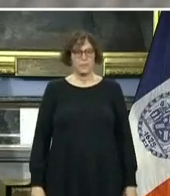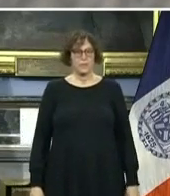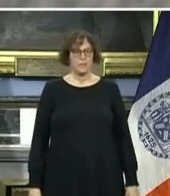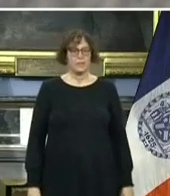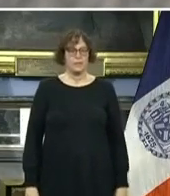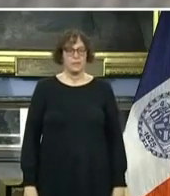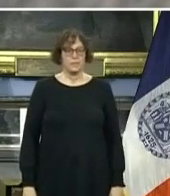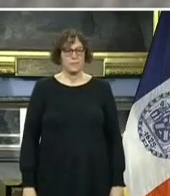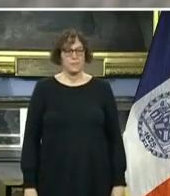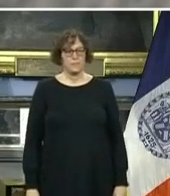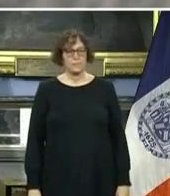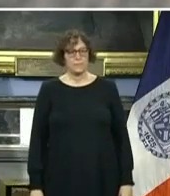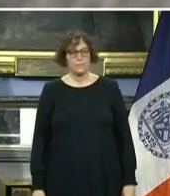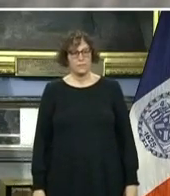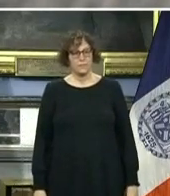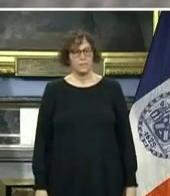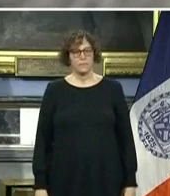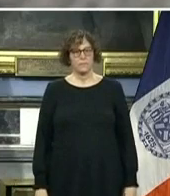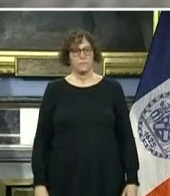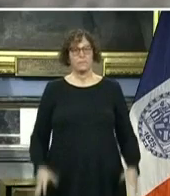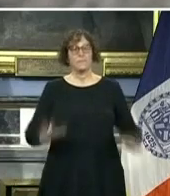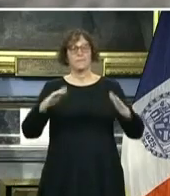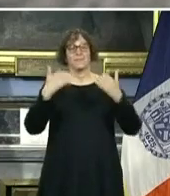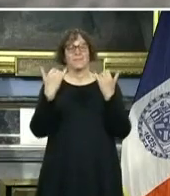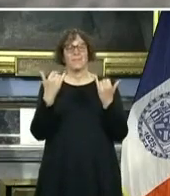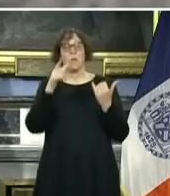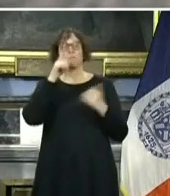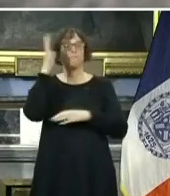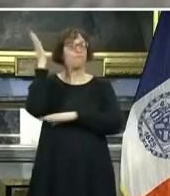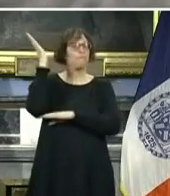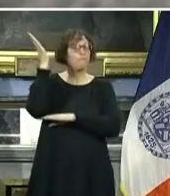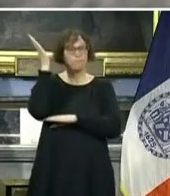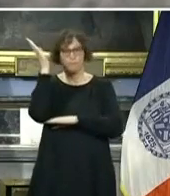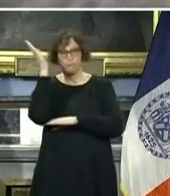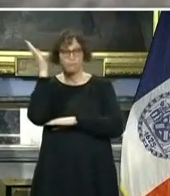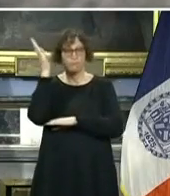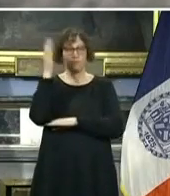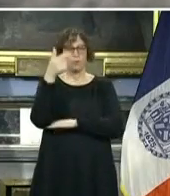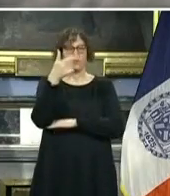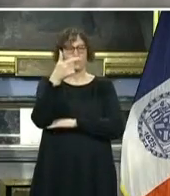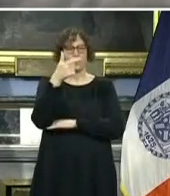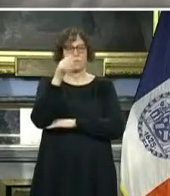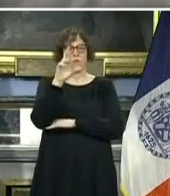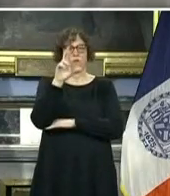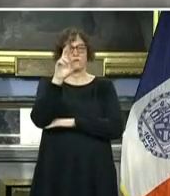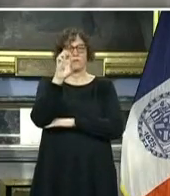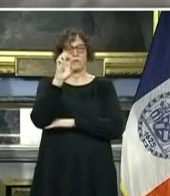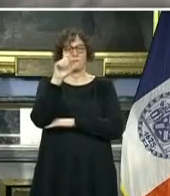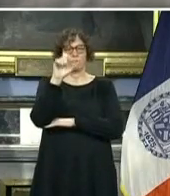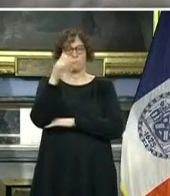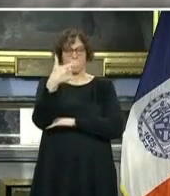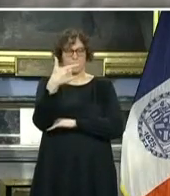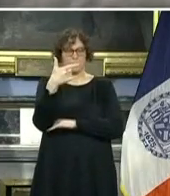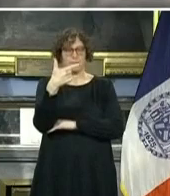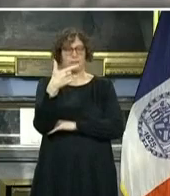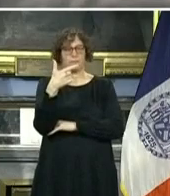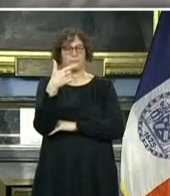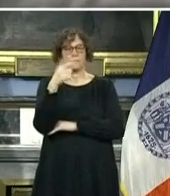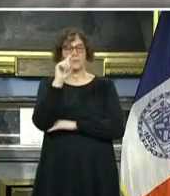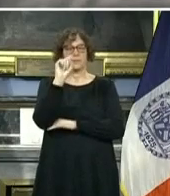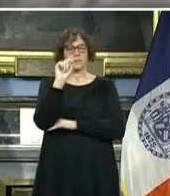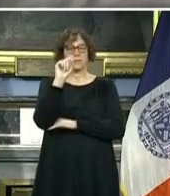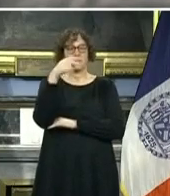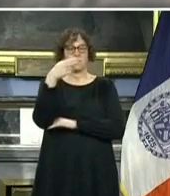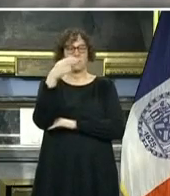up Greg Thompson, and Greg has done so much, his company has done so much for our heroes in the United States military,